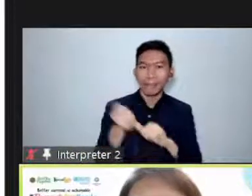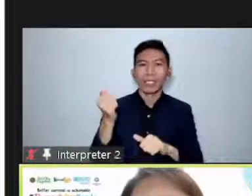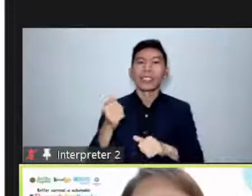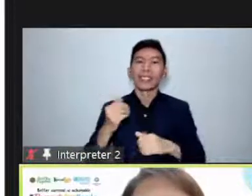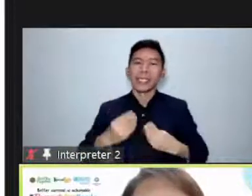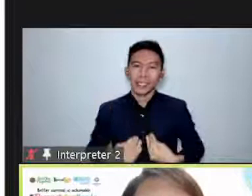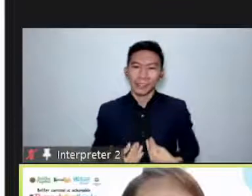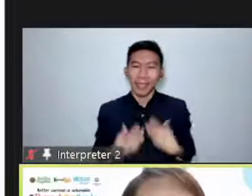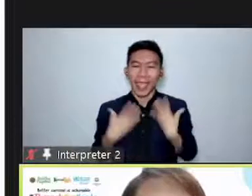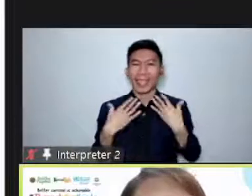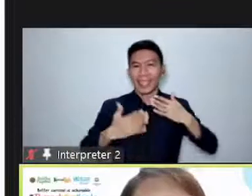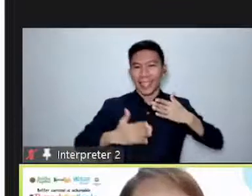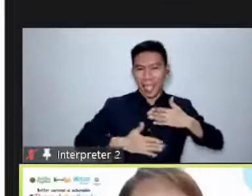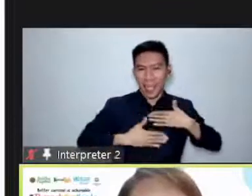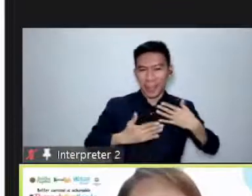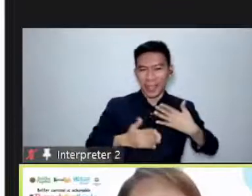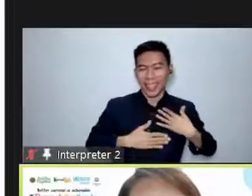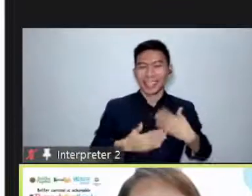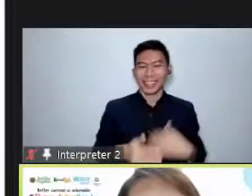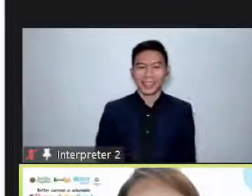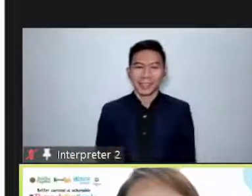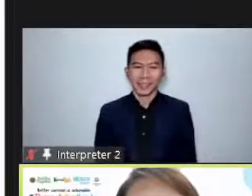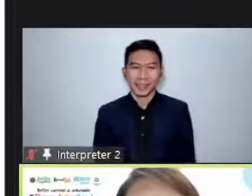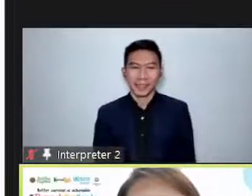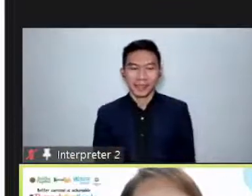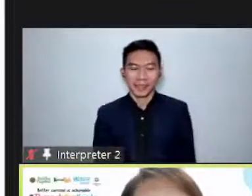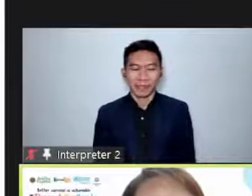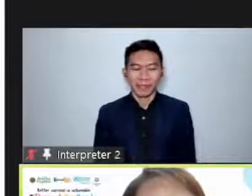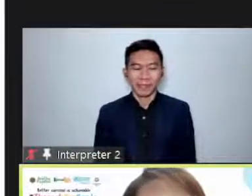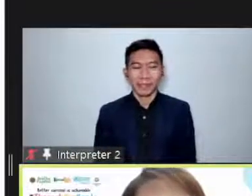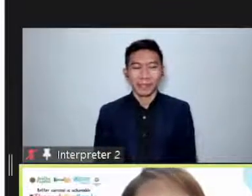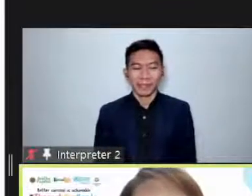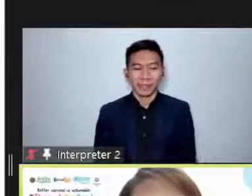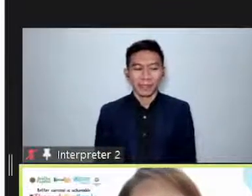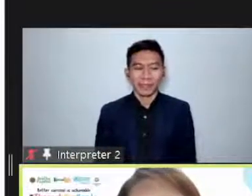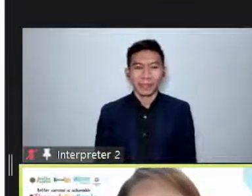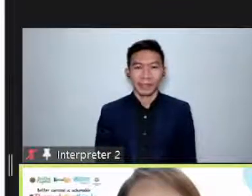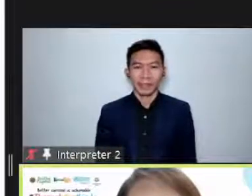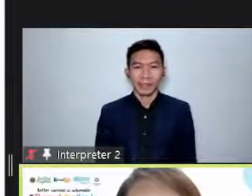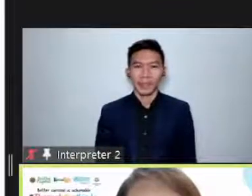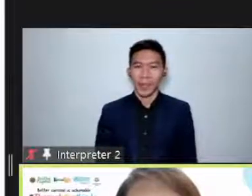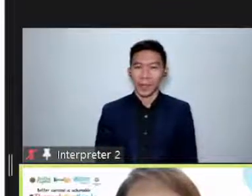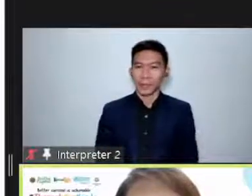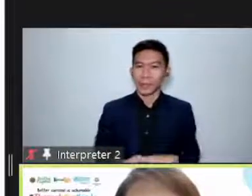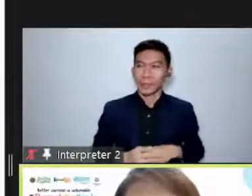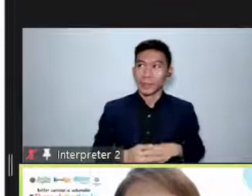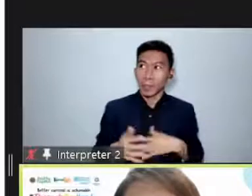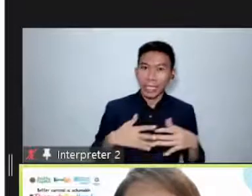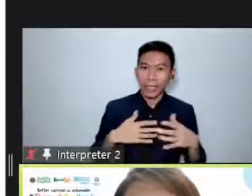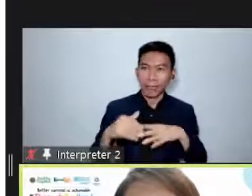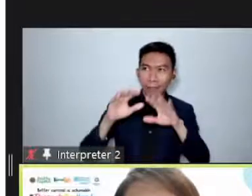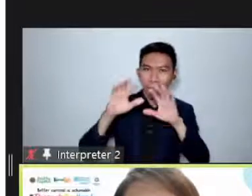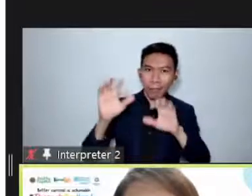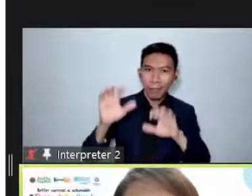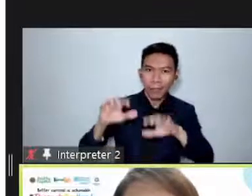So it's good to hear everyone is doing well po despite the cloudy weather. So we have another